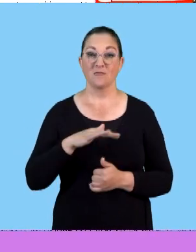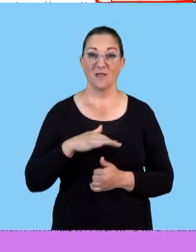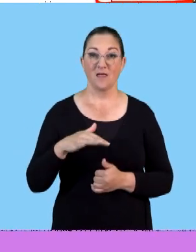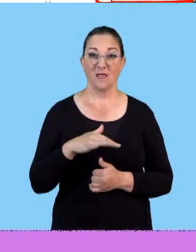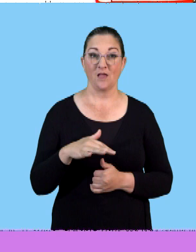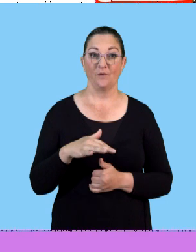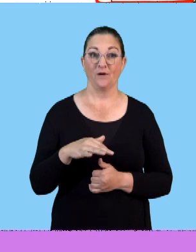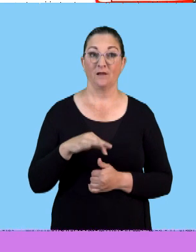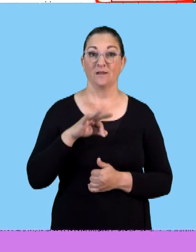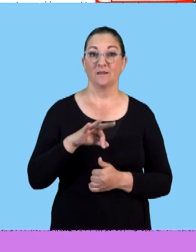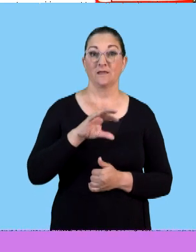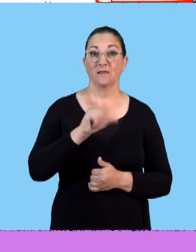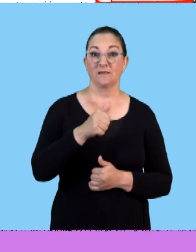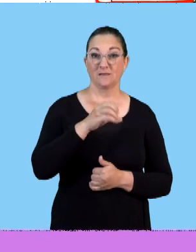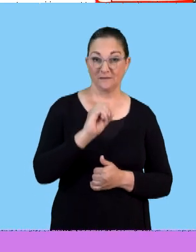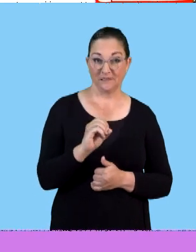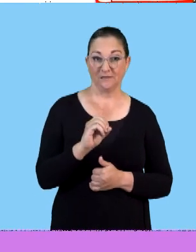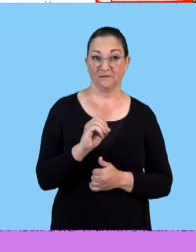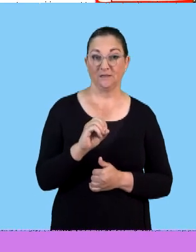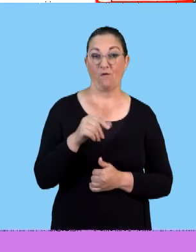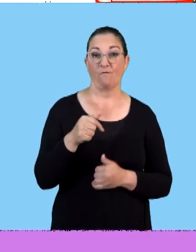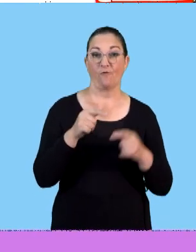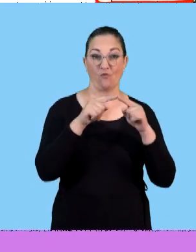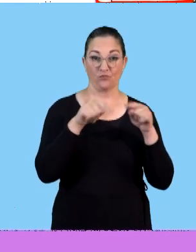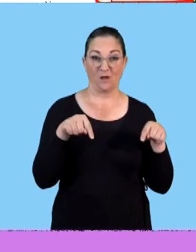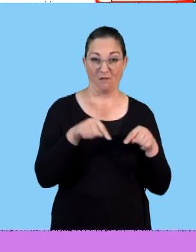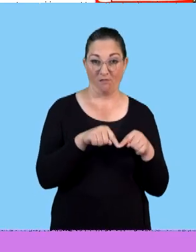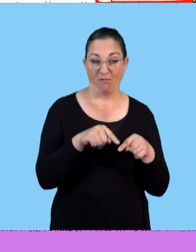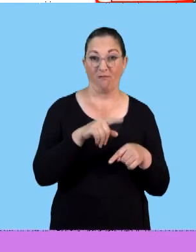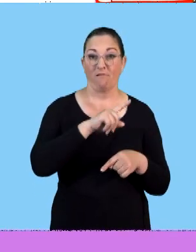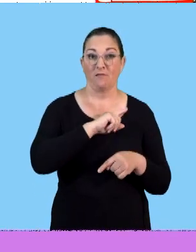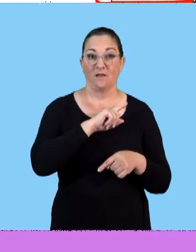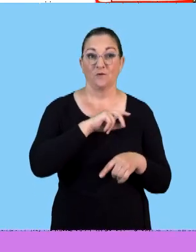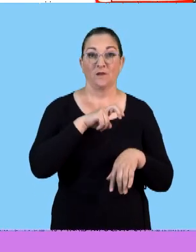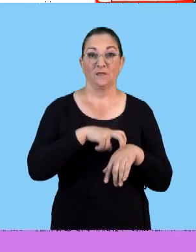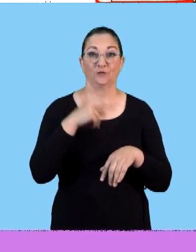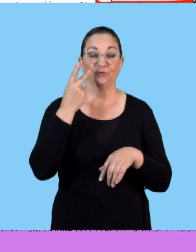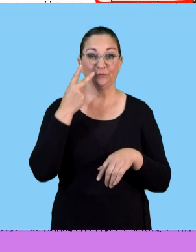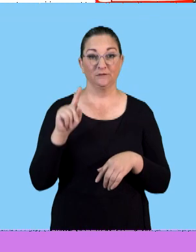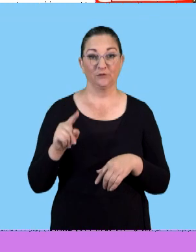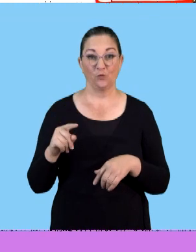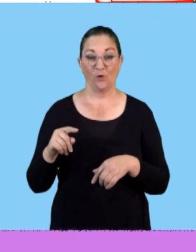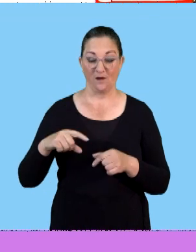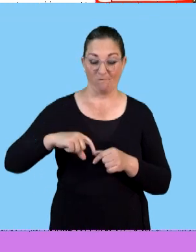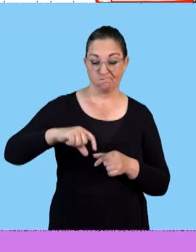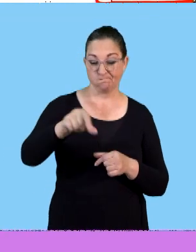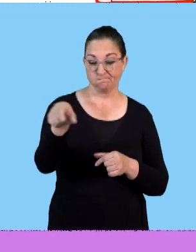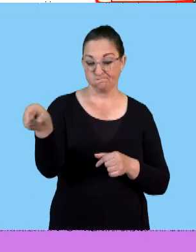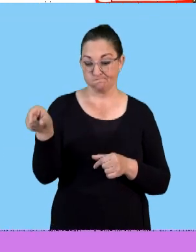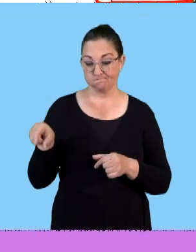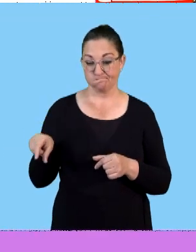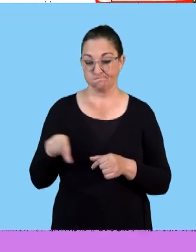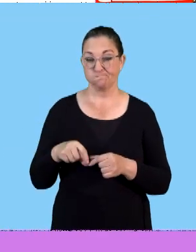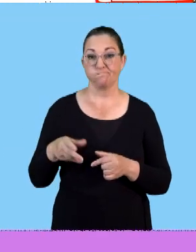is 360 square centimeters. So we need to calculate the area of the fabric that is left